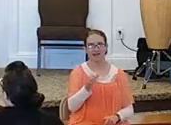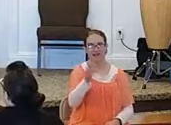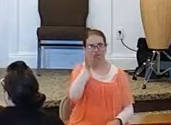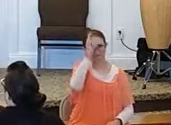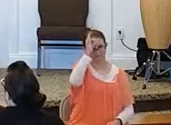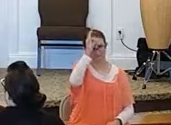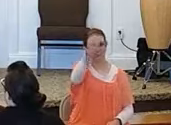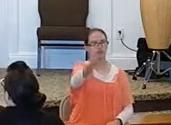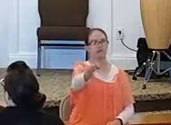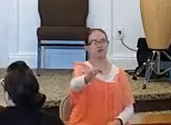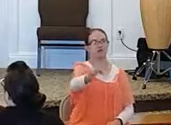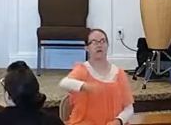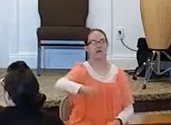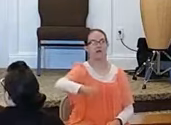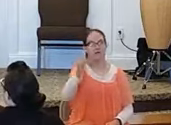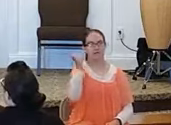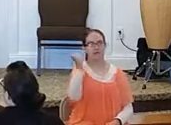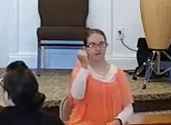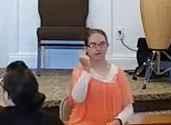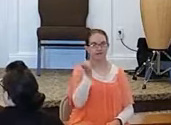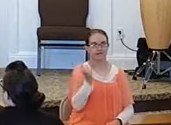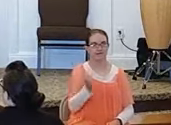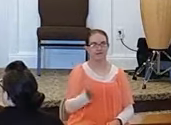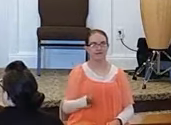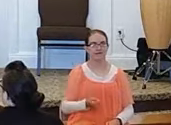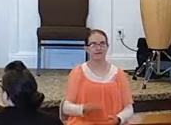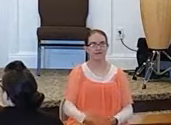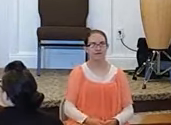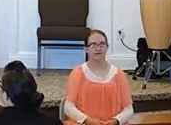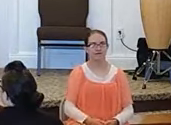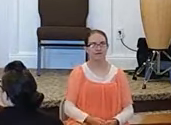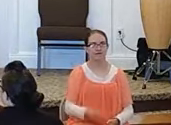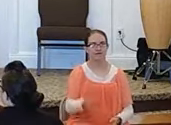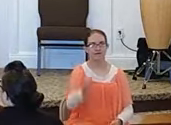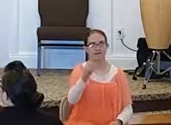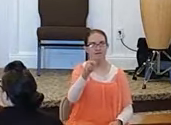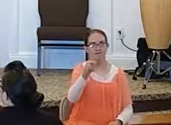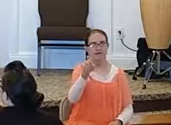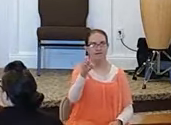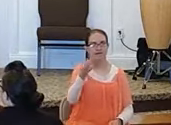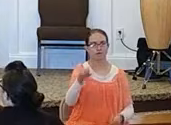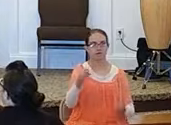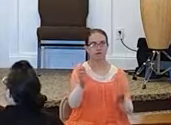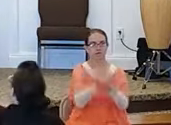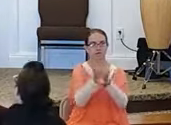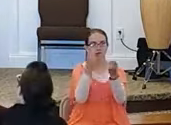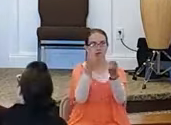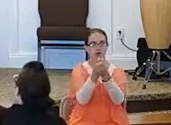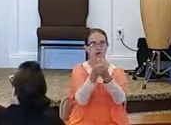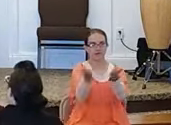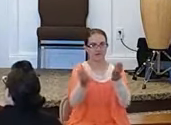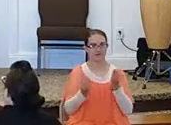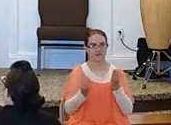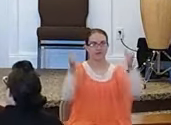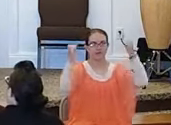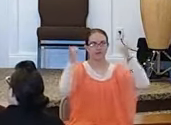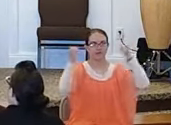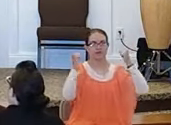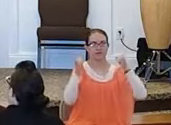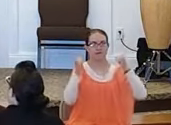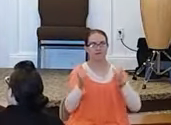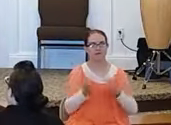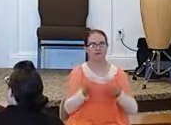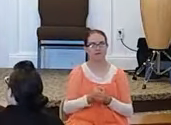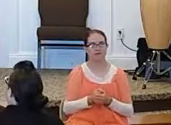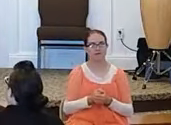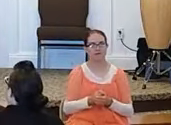week or two away, but immediately, his ankle bones received strength. Ooh, hallelujah. And he,